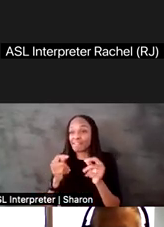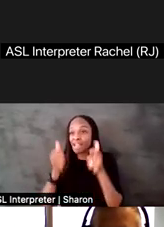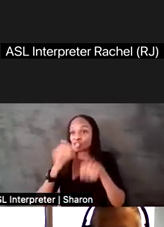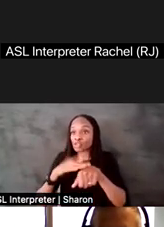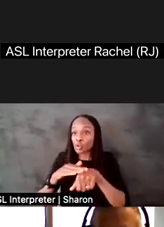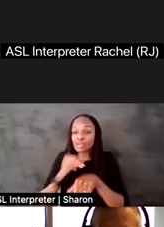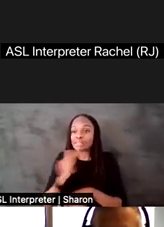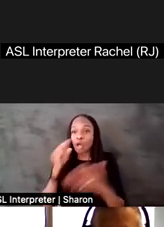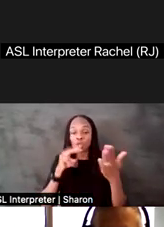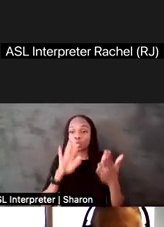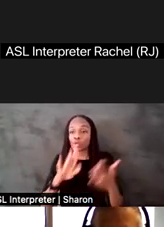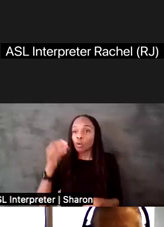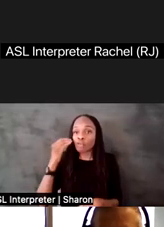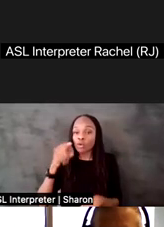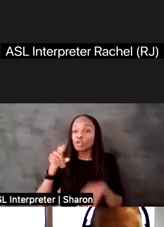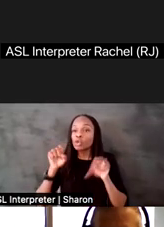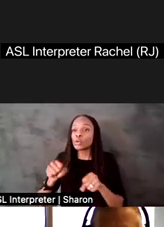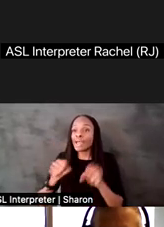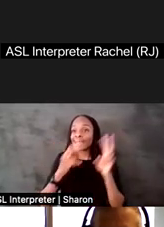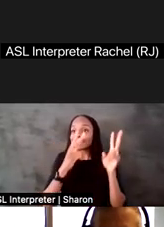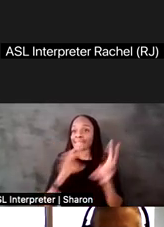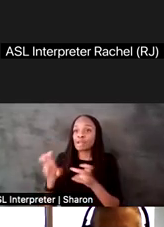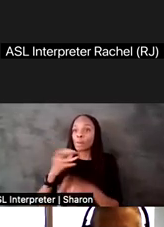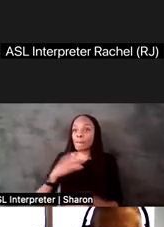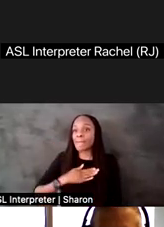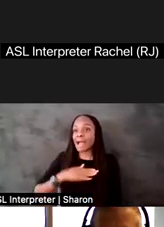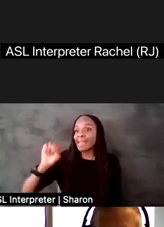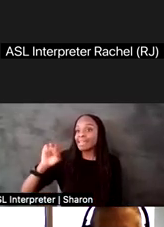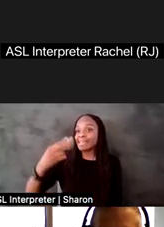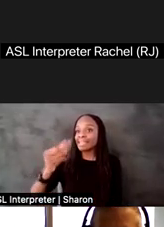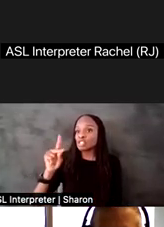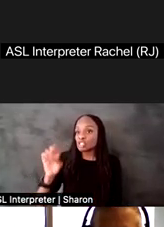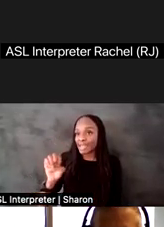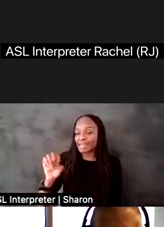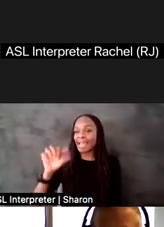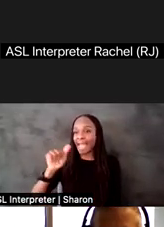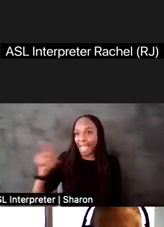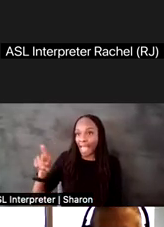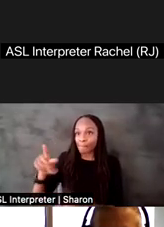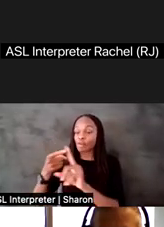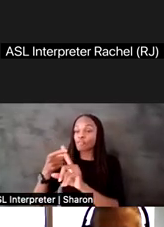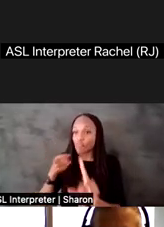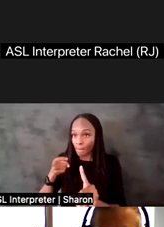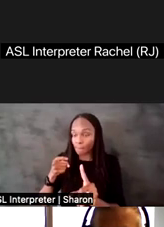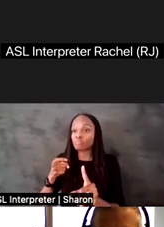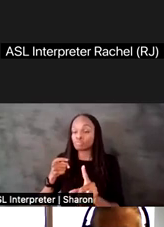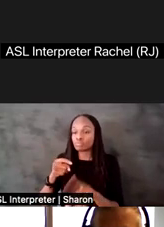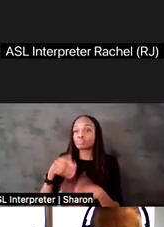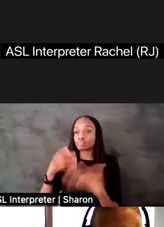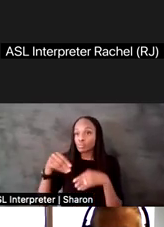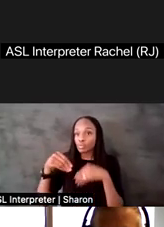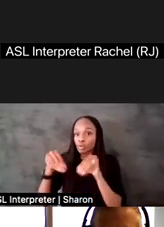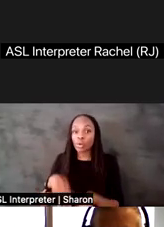can download the MyShake app from your app store. This will give you a notice for magnitude 4.5 or